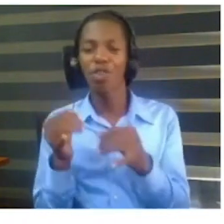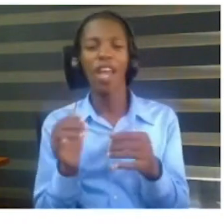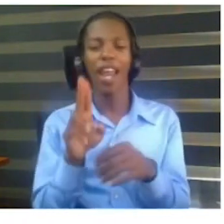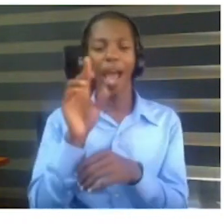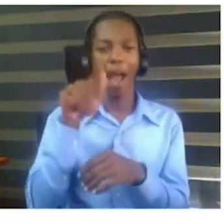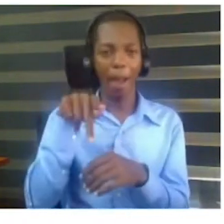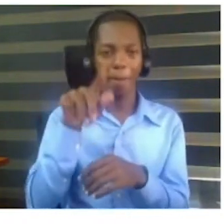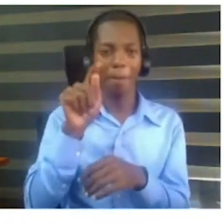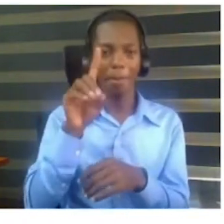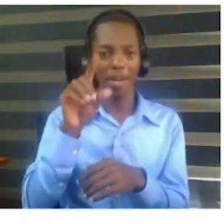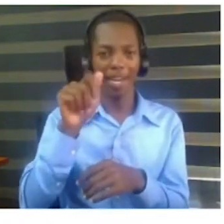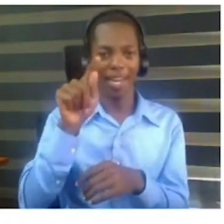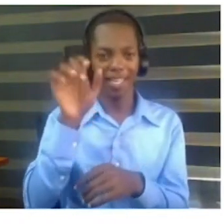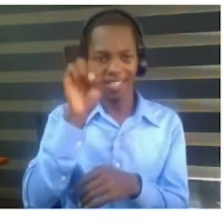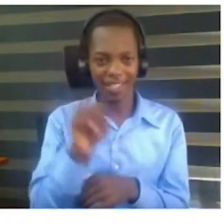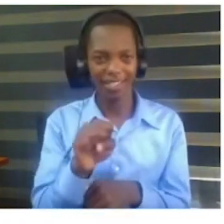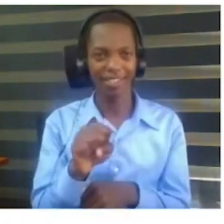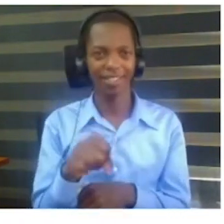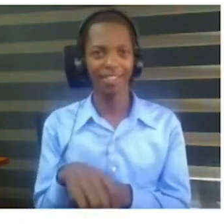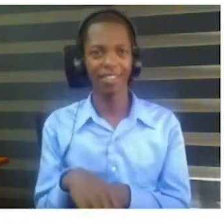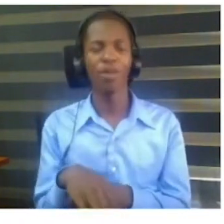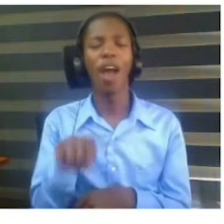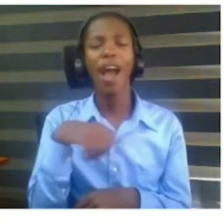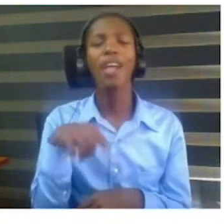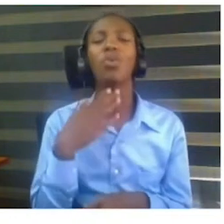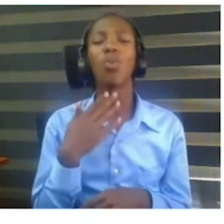one service that works for everyone.